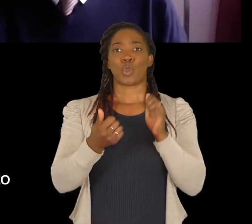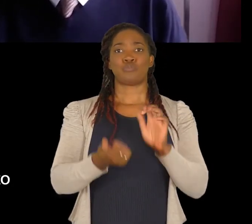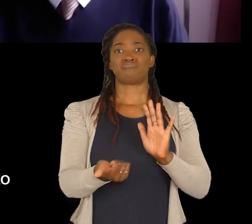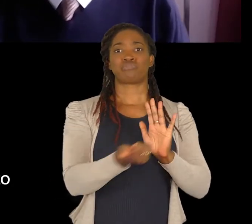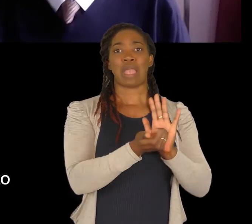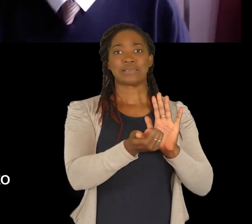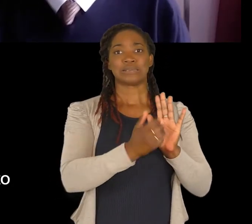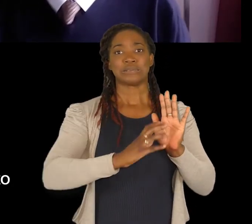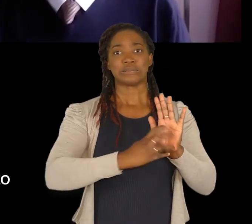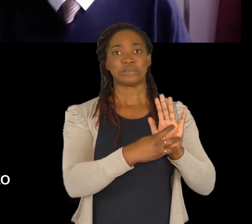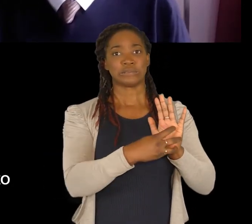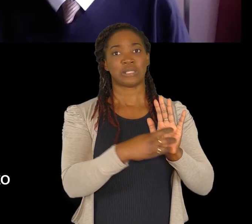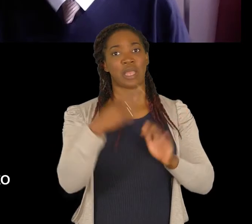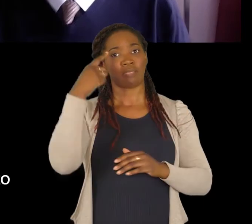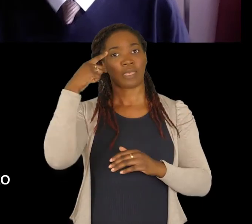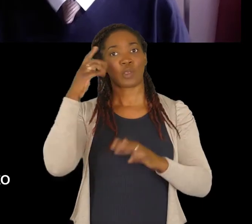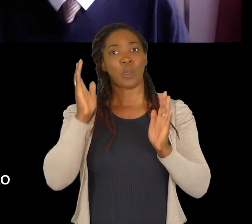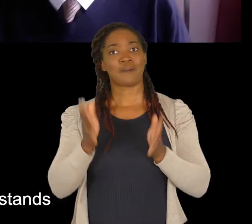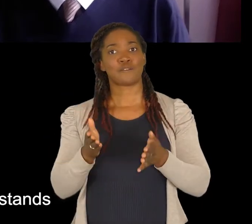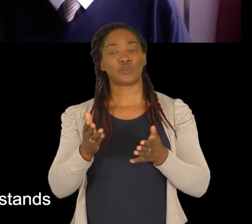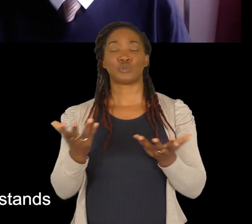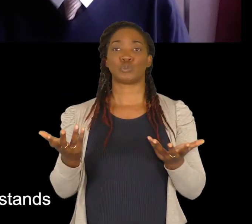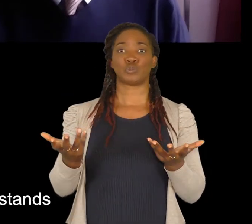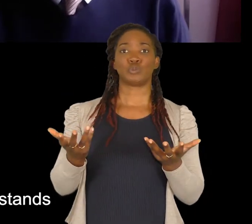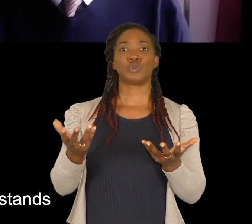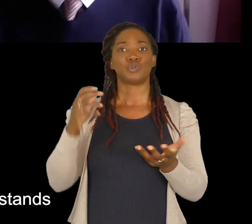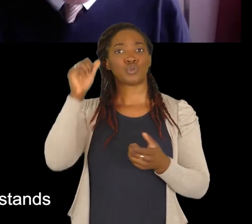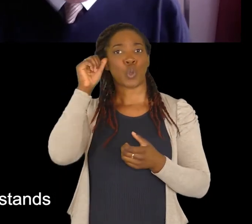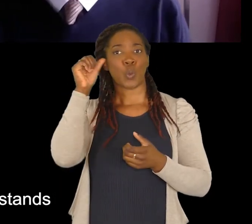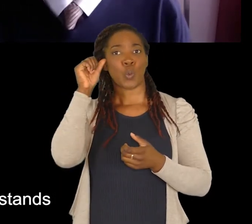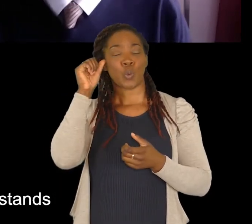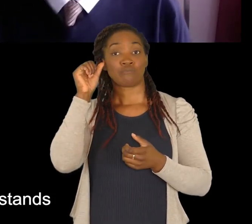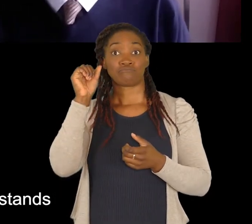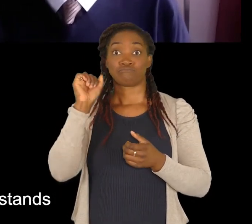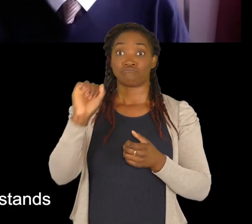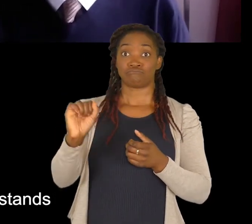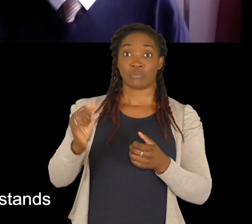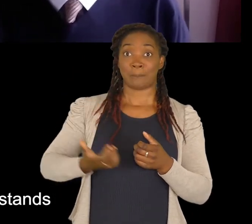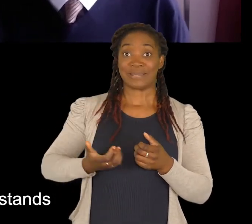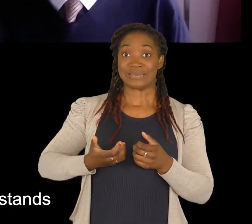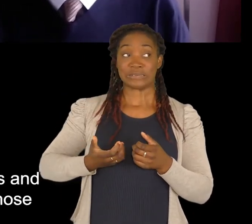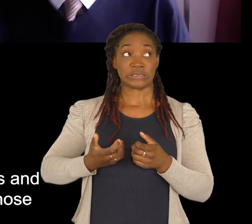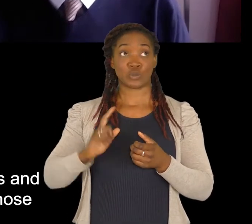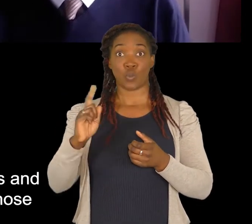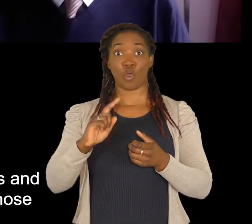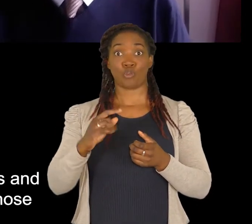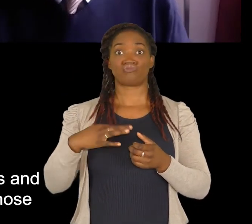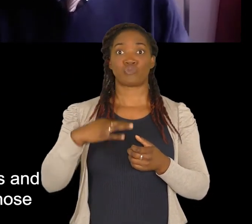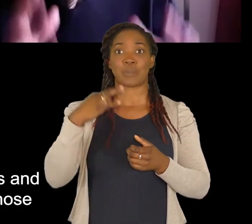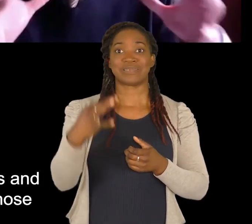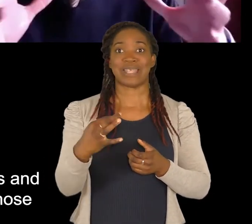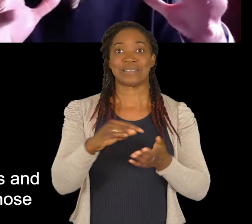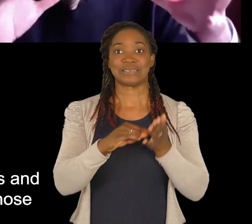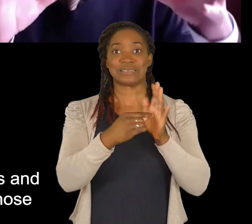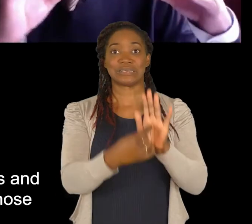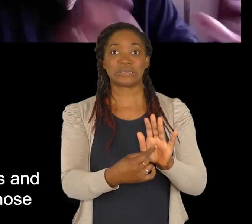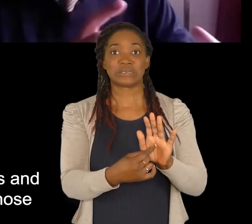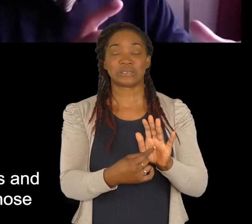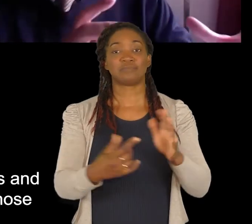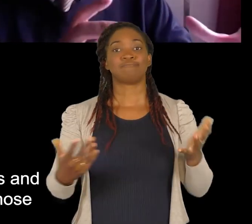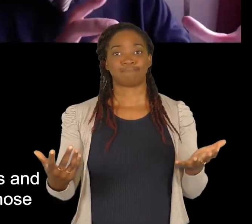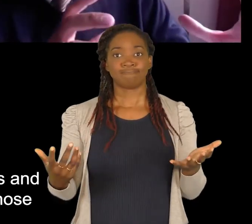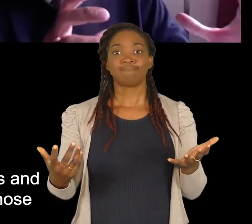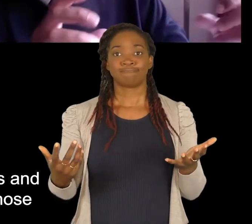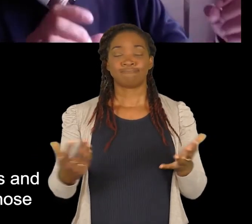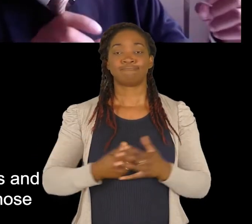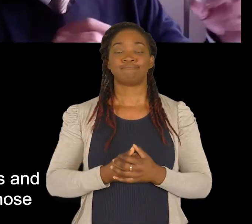critical. And I think that you have to, in order to do that, you have to know what your business stands for, right? It's critical to know what